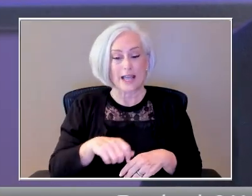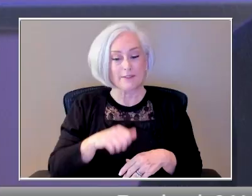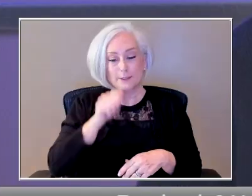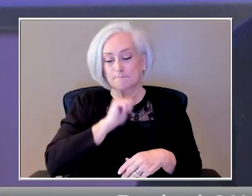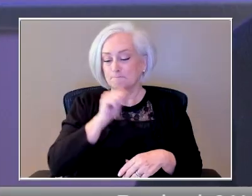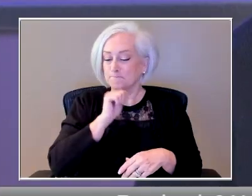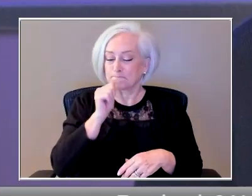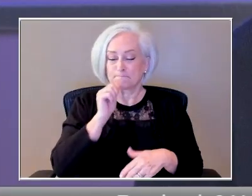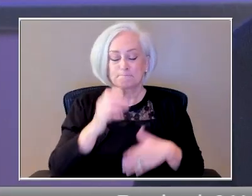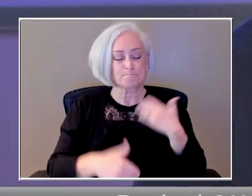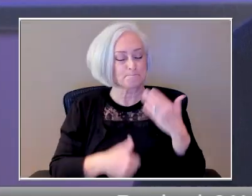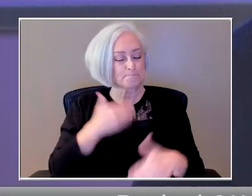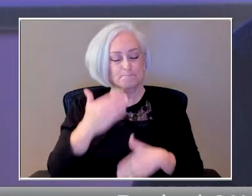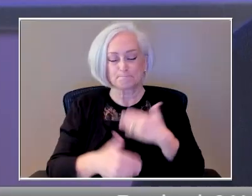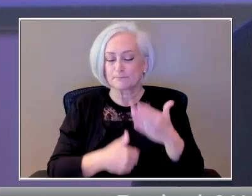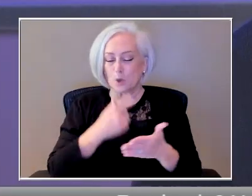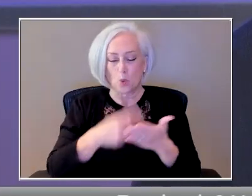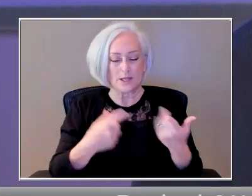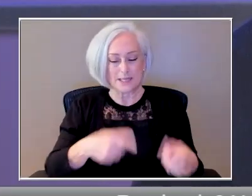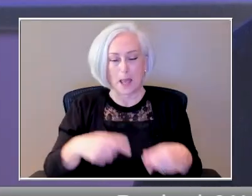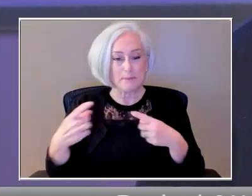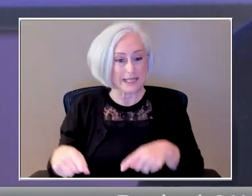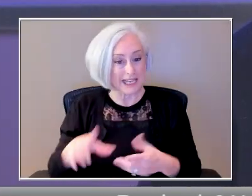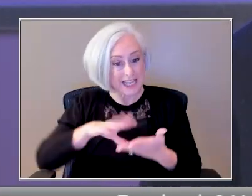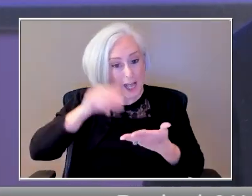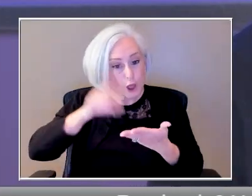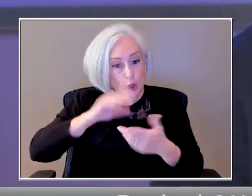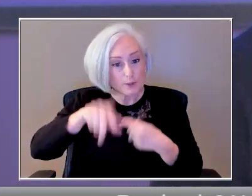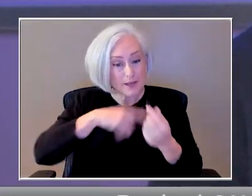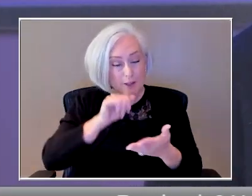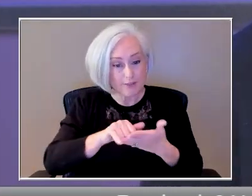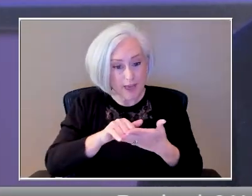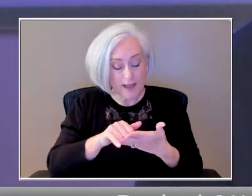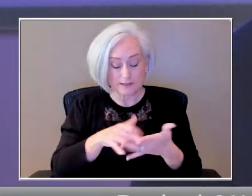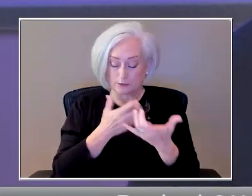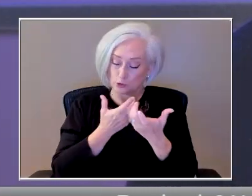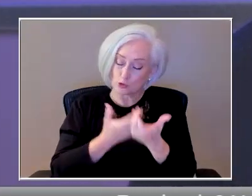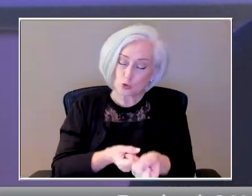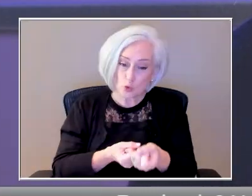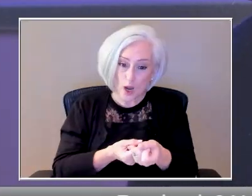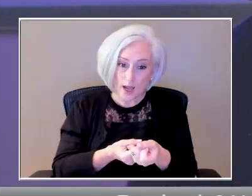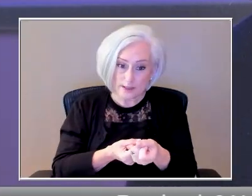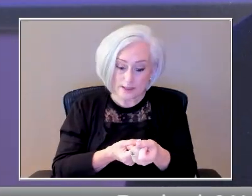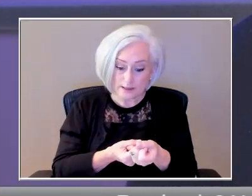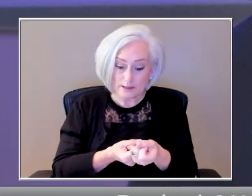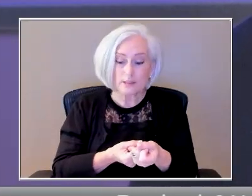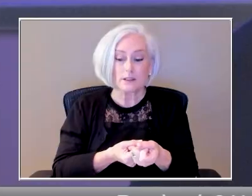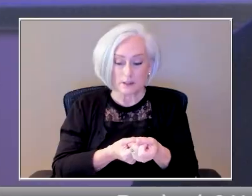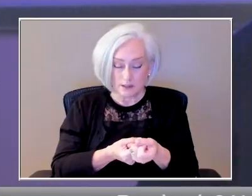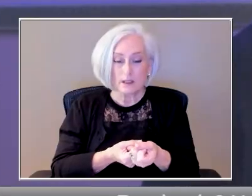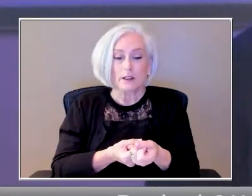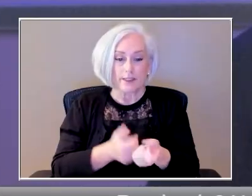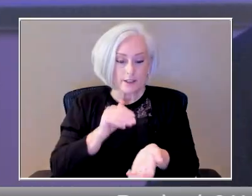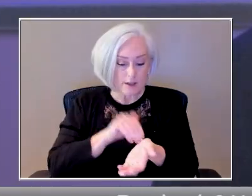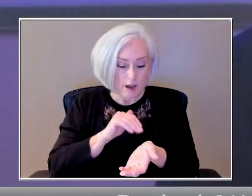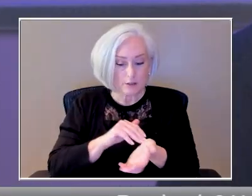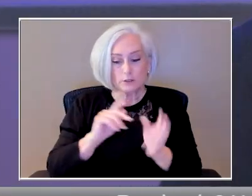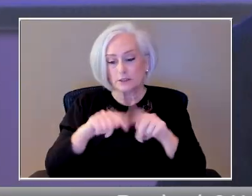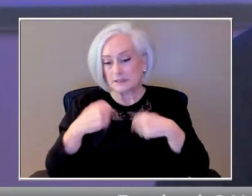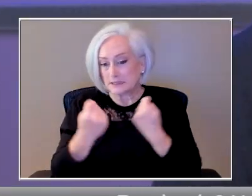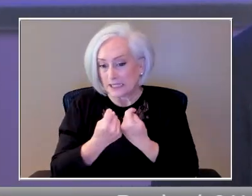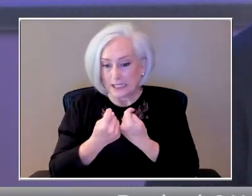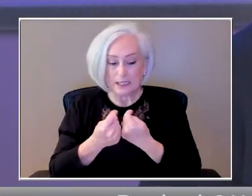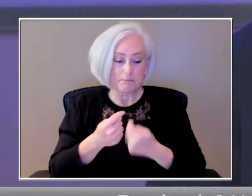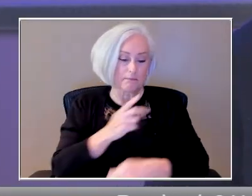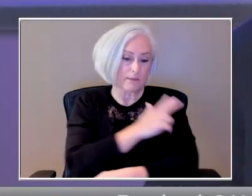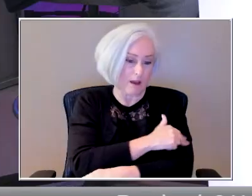you and learn about it and trust the system, and a lot of it is out of your hands.